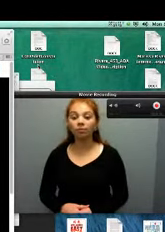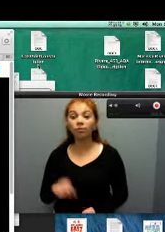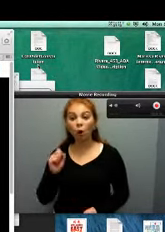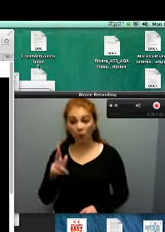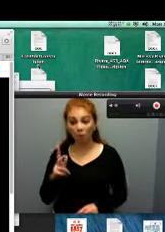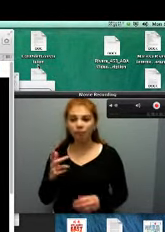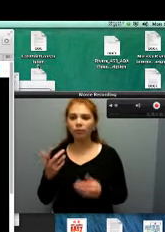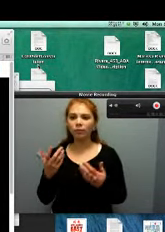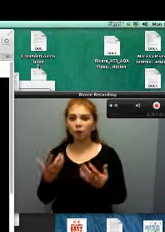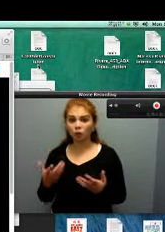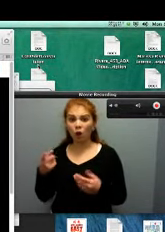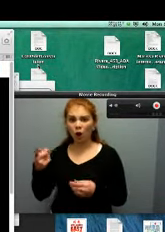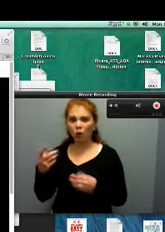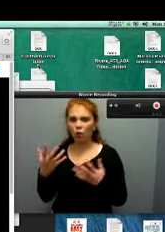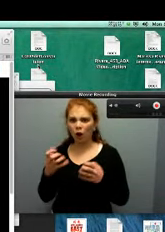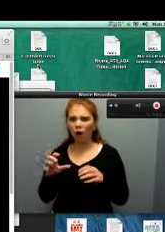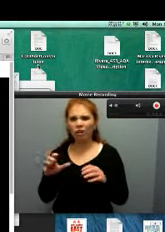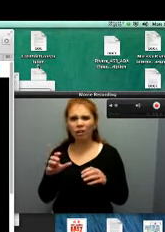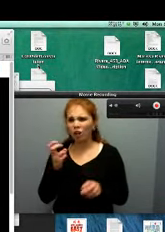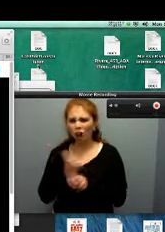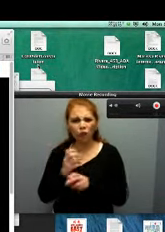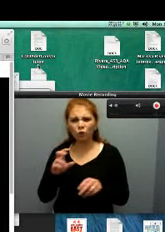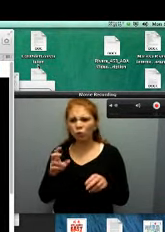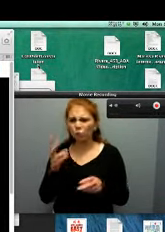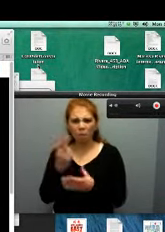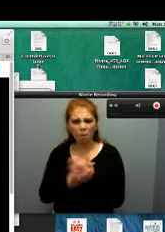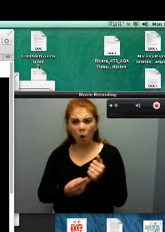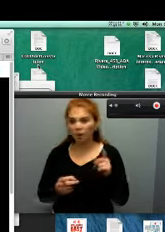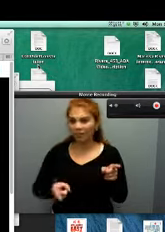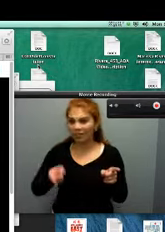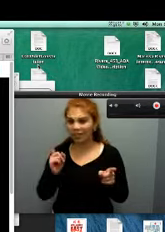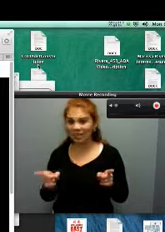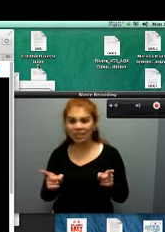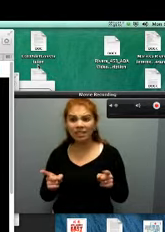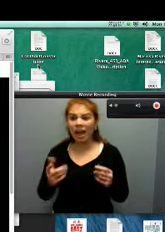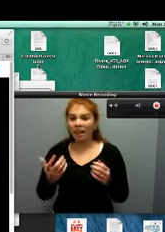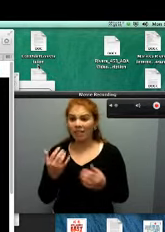Okay, it's sort of hard to do both of these at the same time,